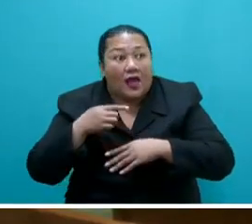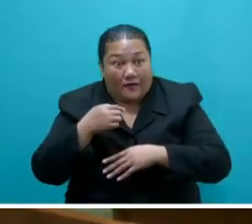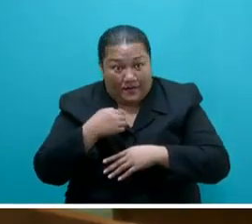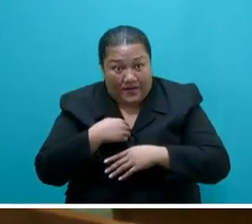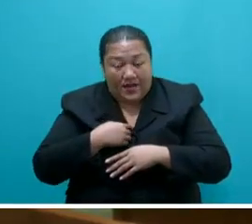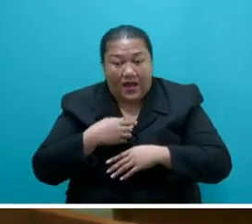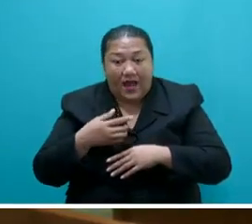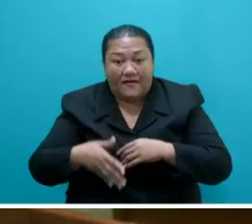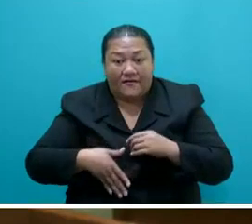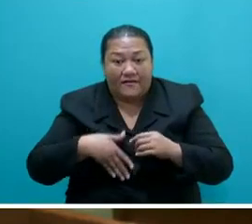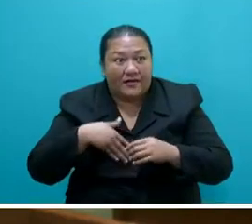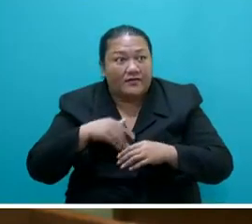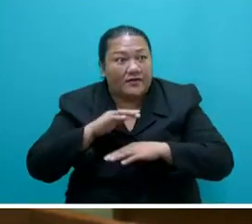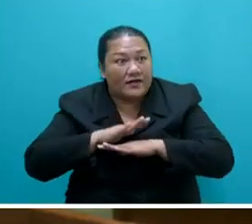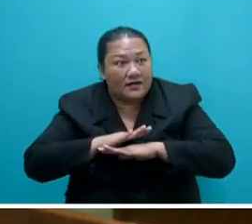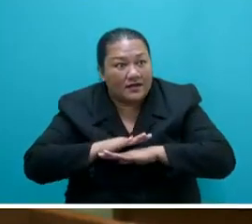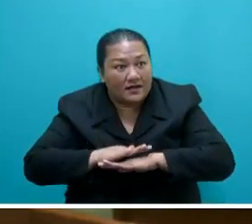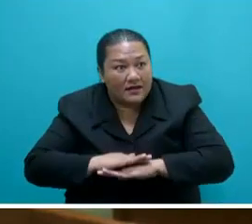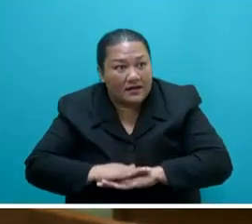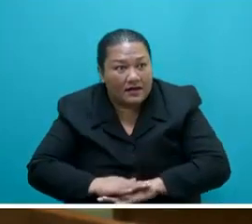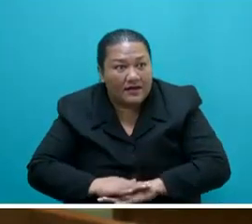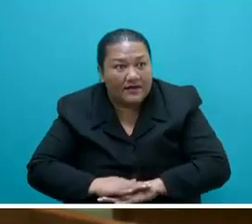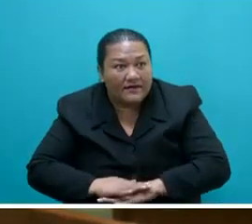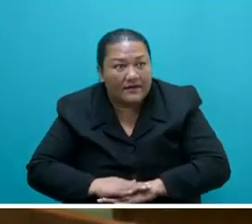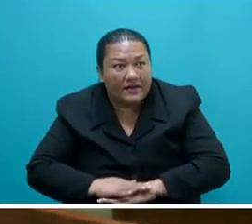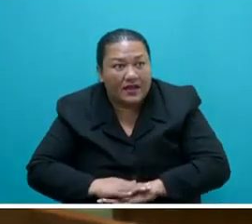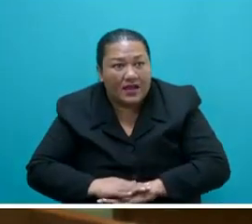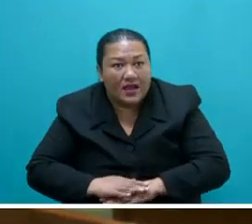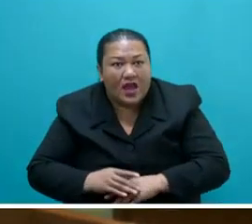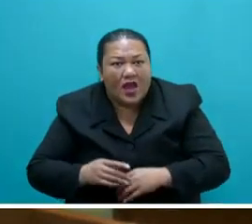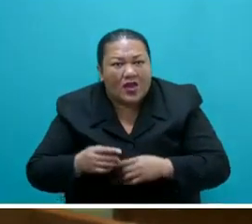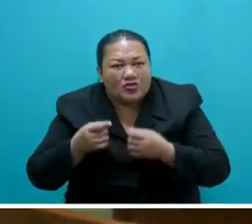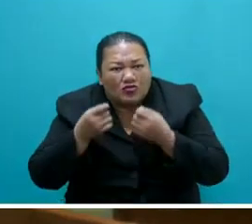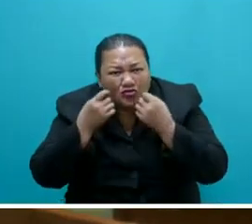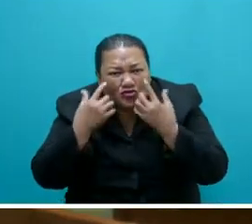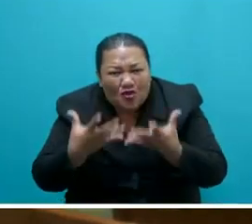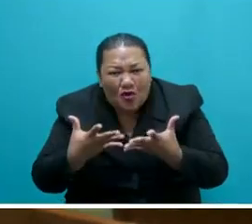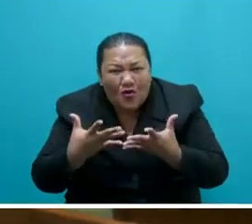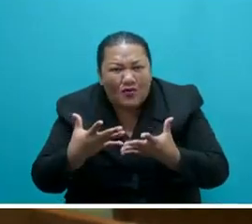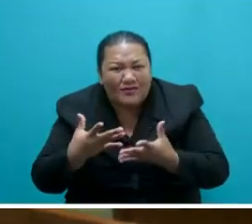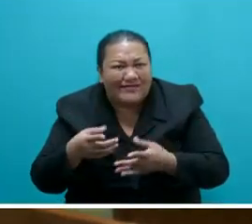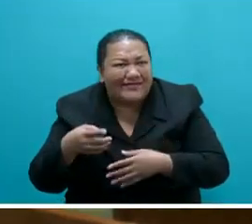of statesmanship and expose the ugly nature of his true character.